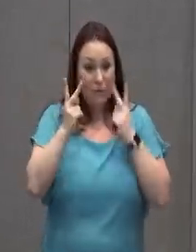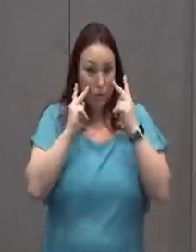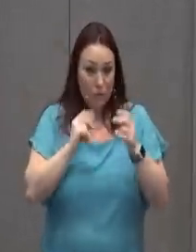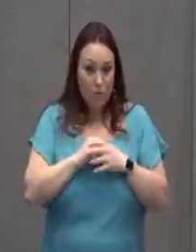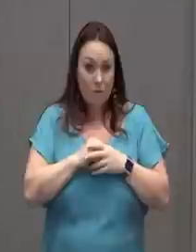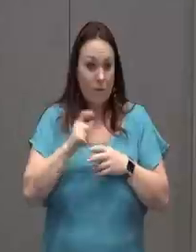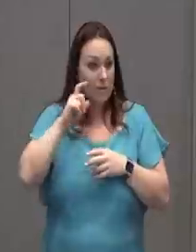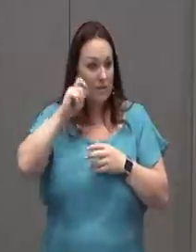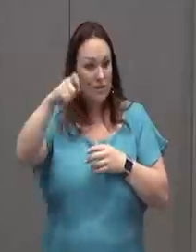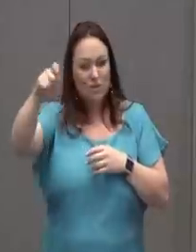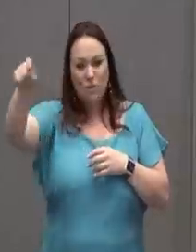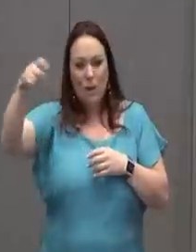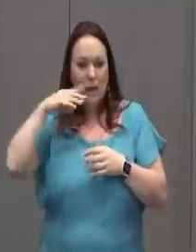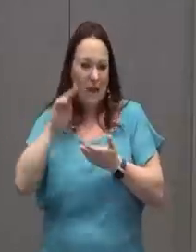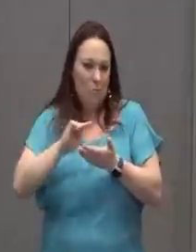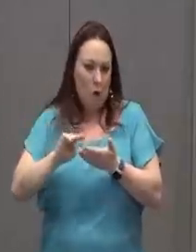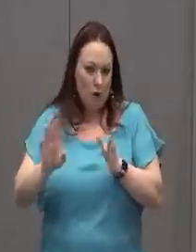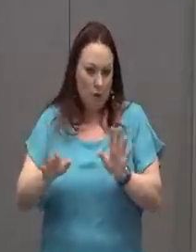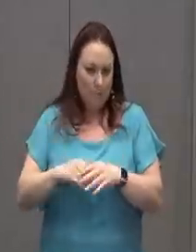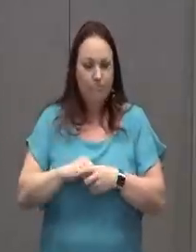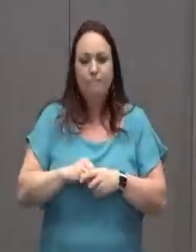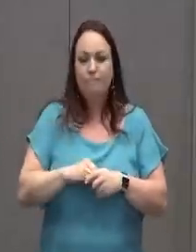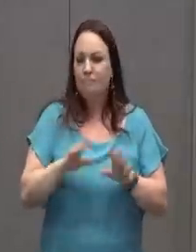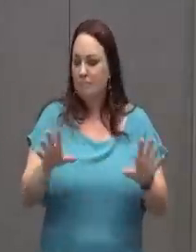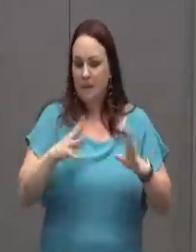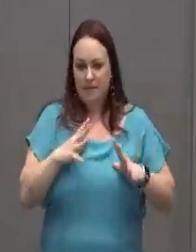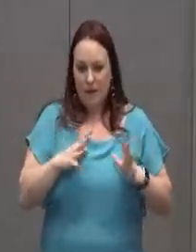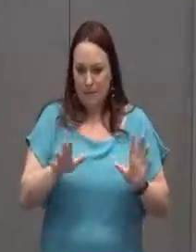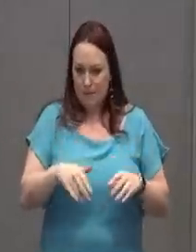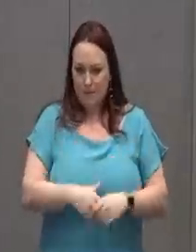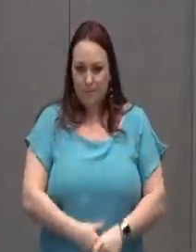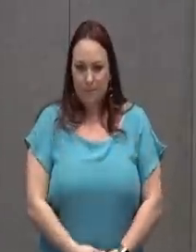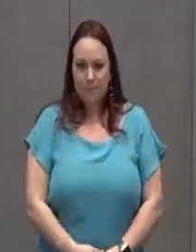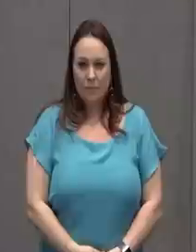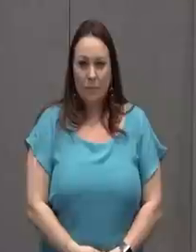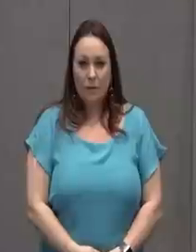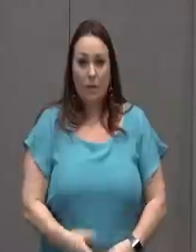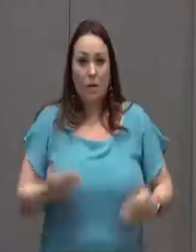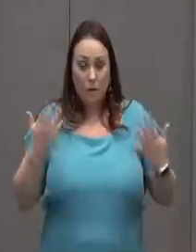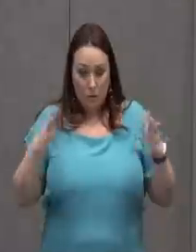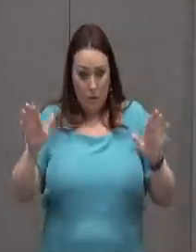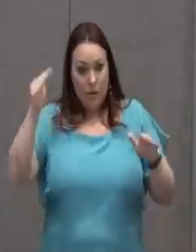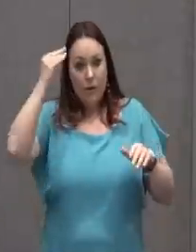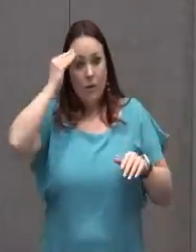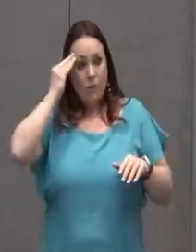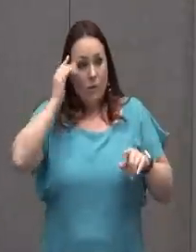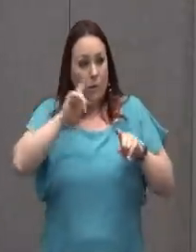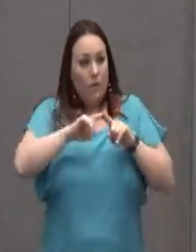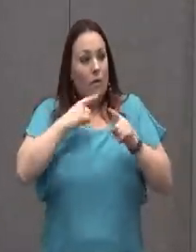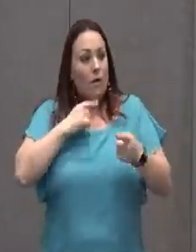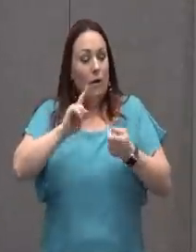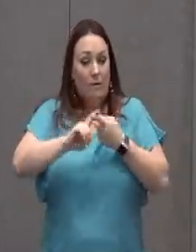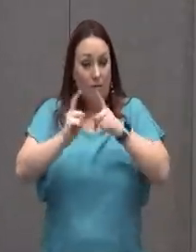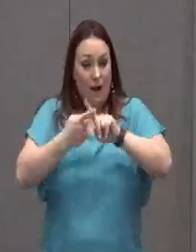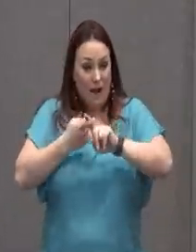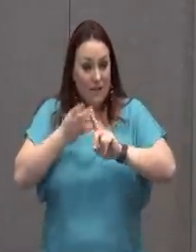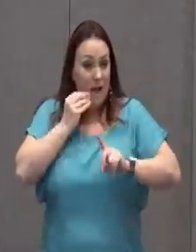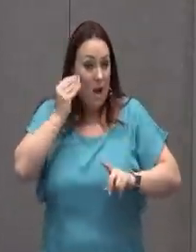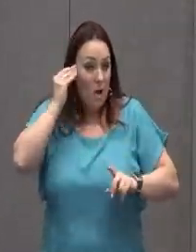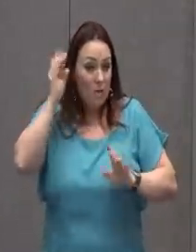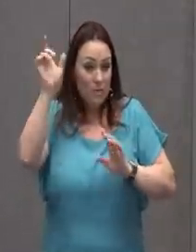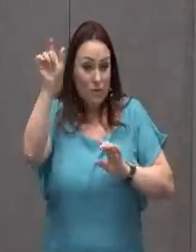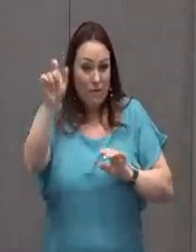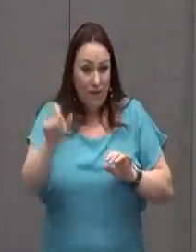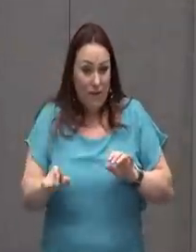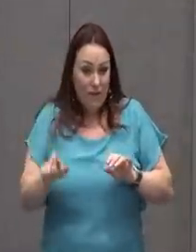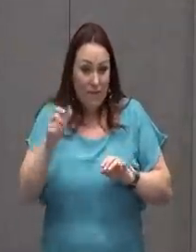Sorry, the squeaky is hurting. That's okay. So what do you already know? Well, I already know, but I want our friends at home to feel this